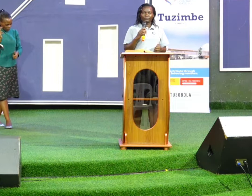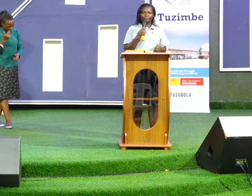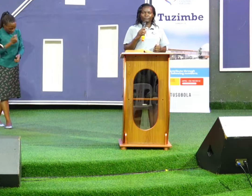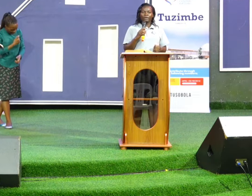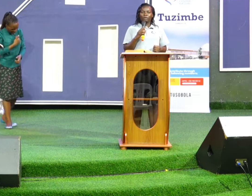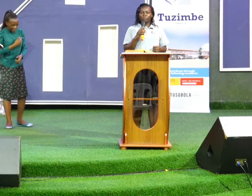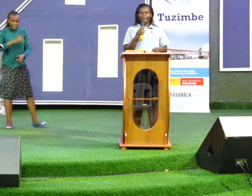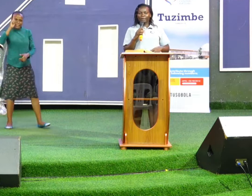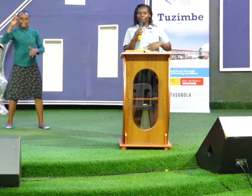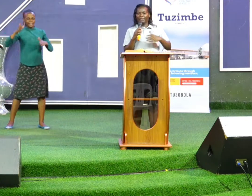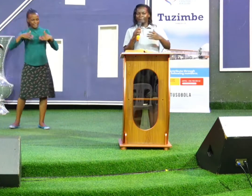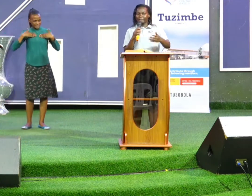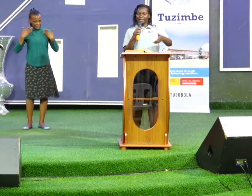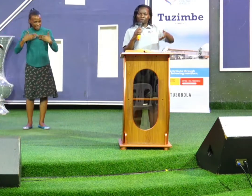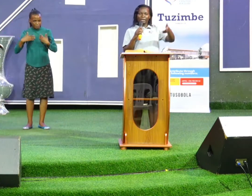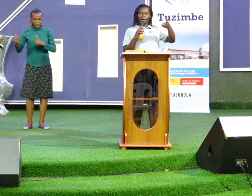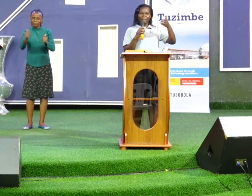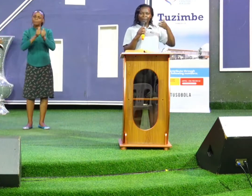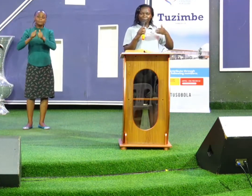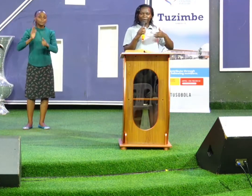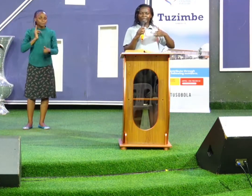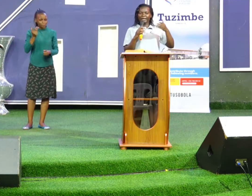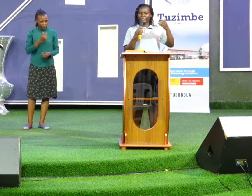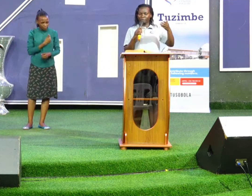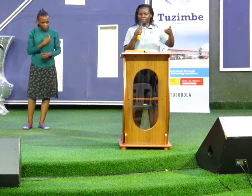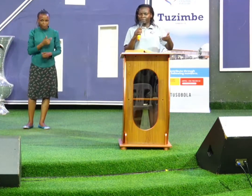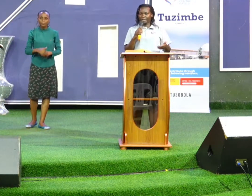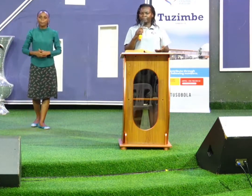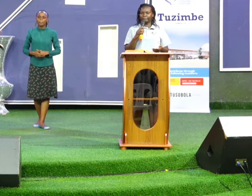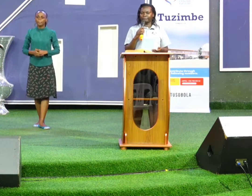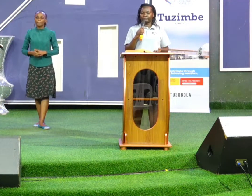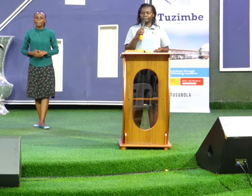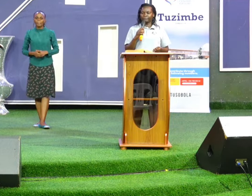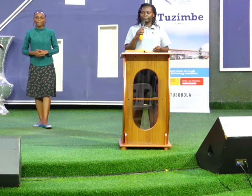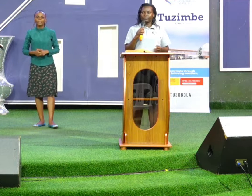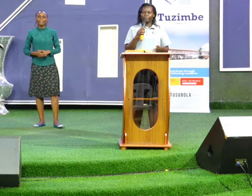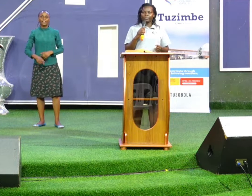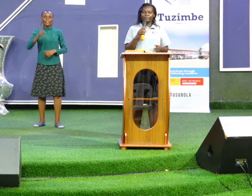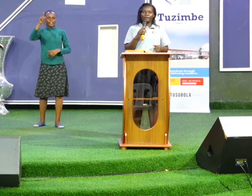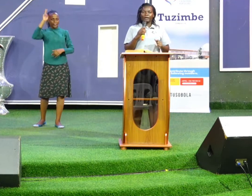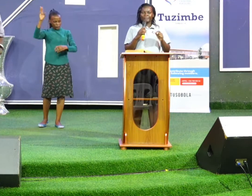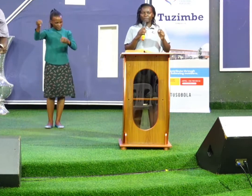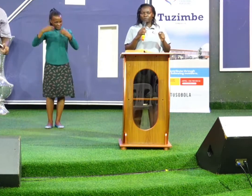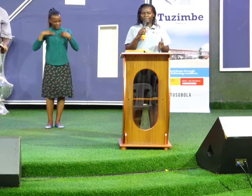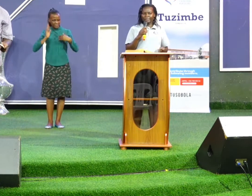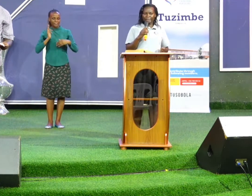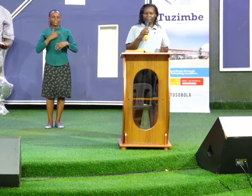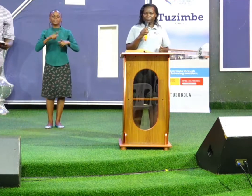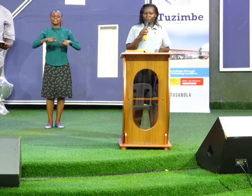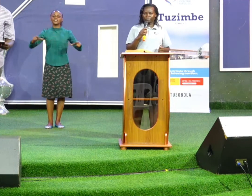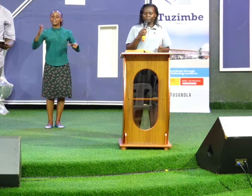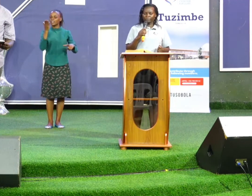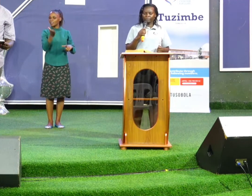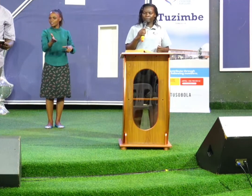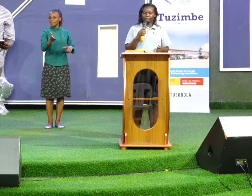with us. Kubanga bo balaba nti Katonda waba naffe era ng'atusanyukiramu. He's going to give us this land. Ajja tuwe ensi eno.